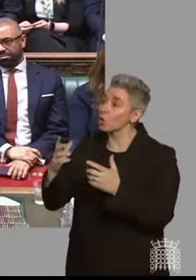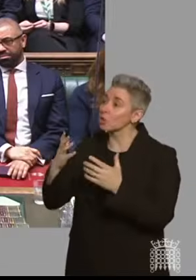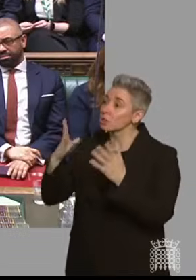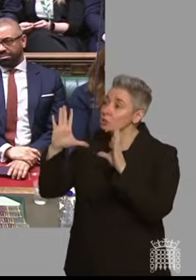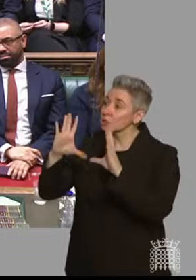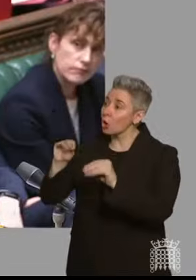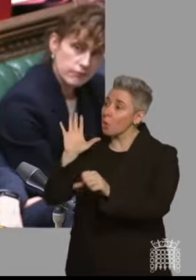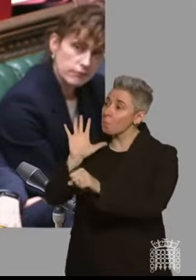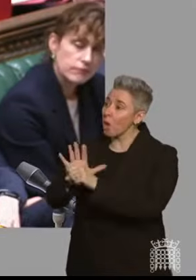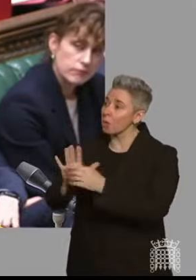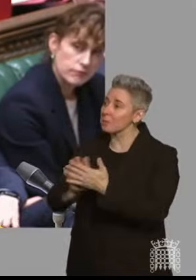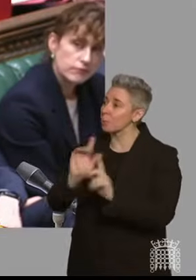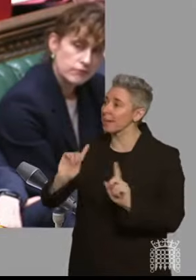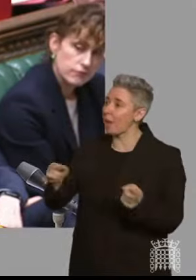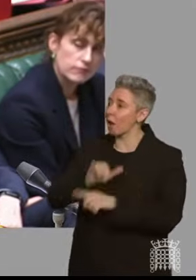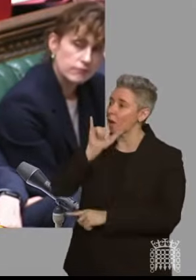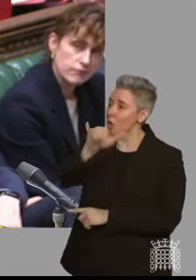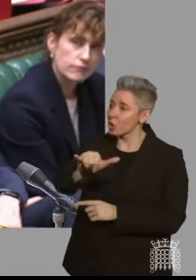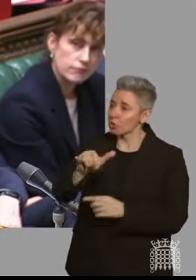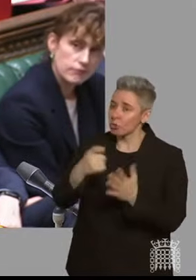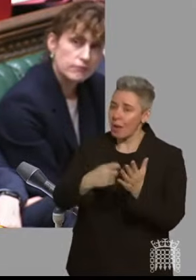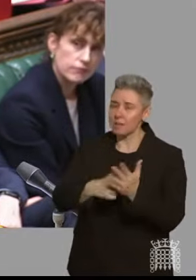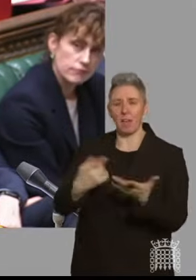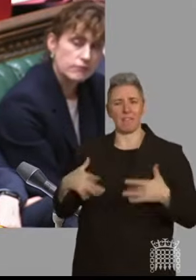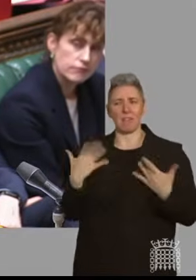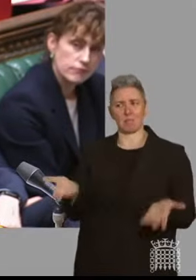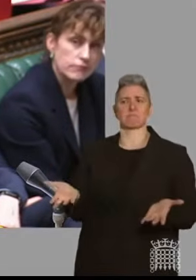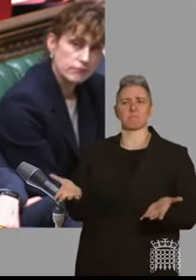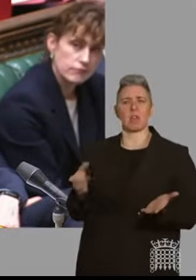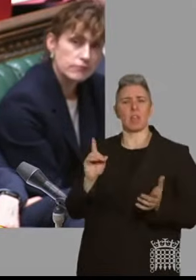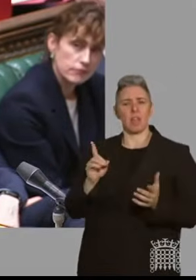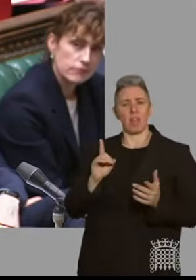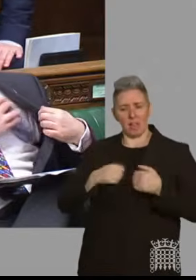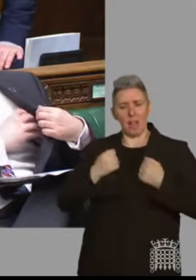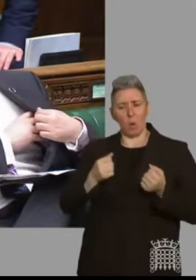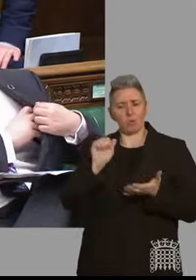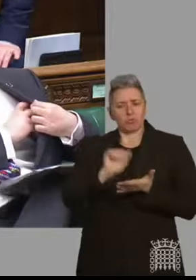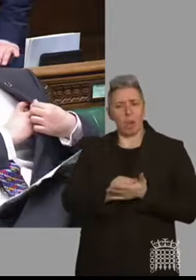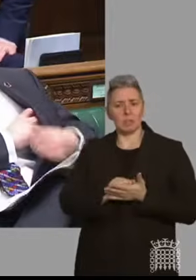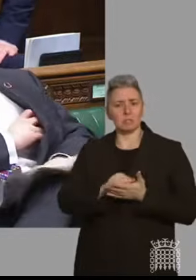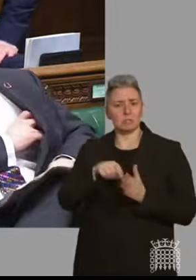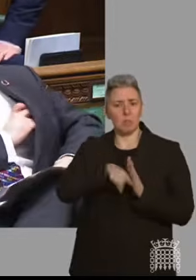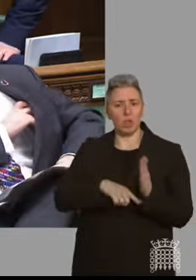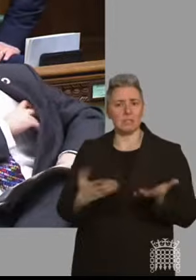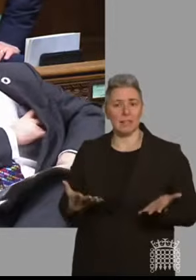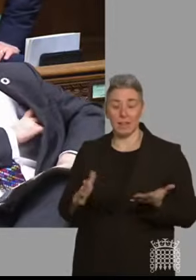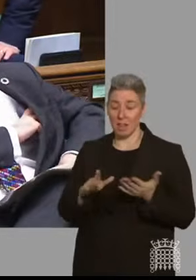to ensure security of our borders and end the unfairness of illegal migration.